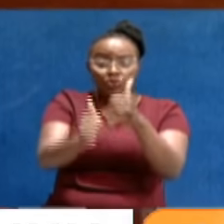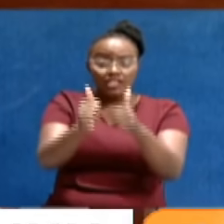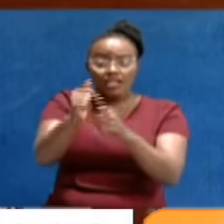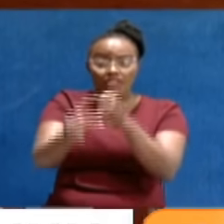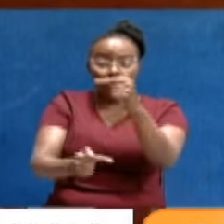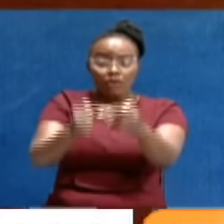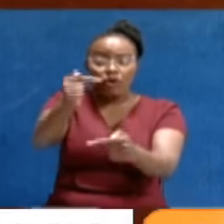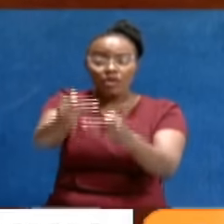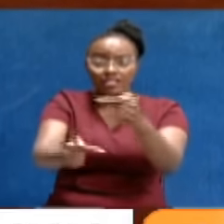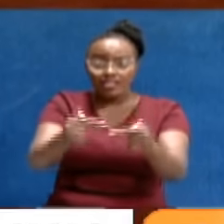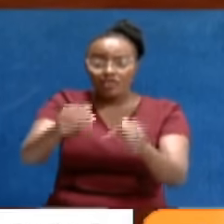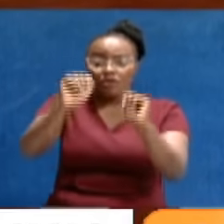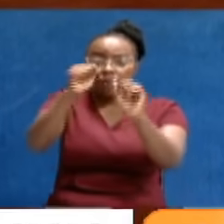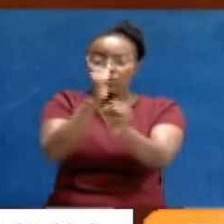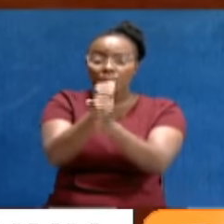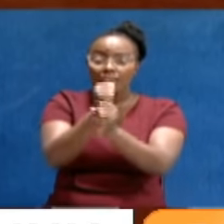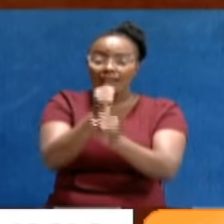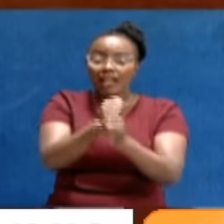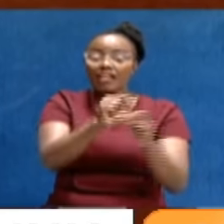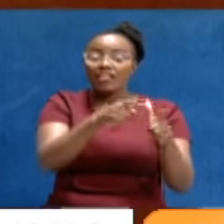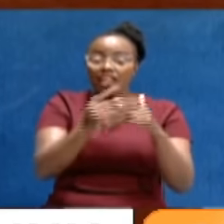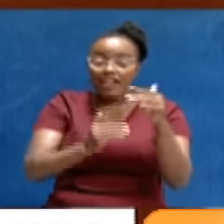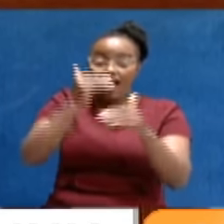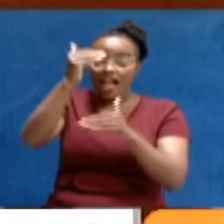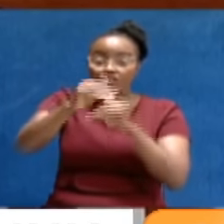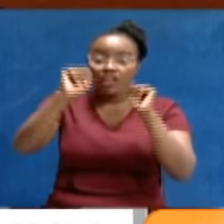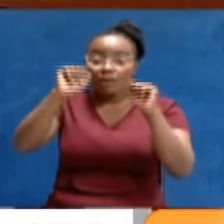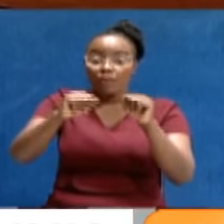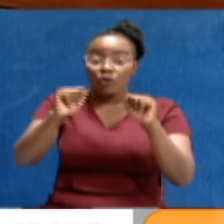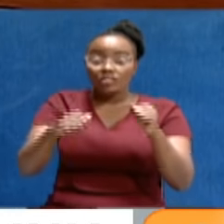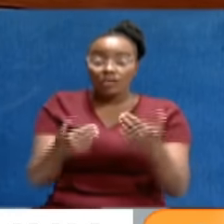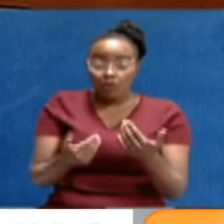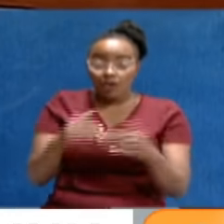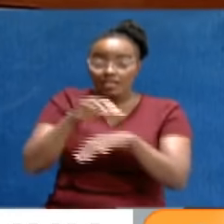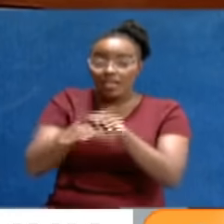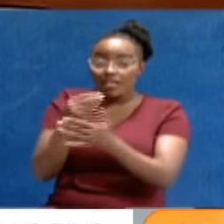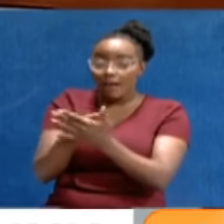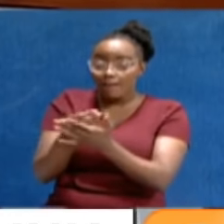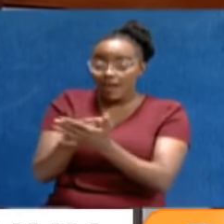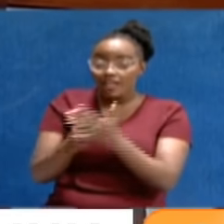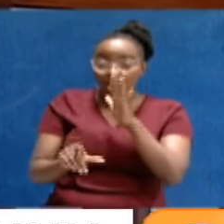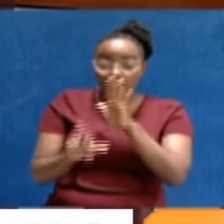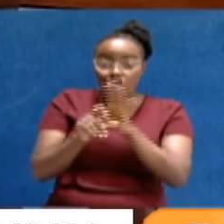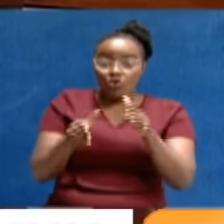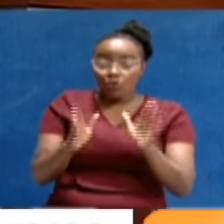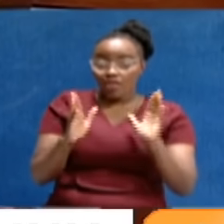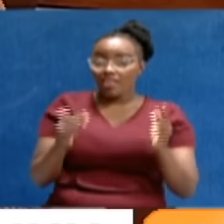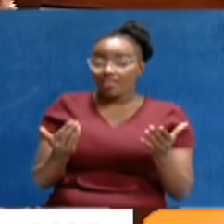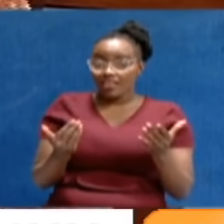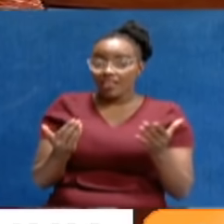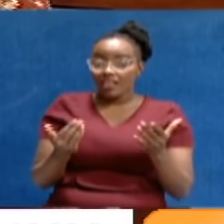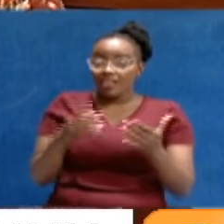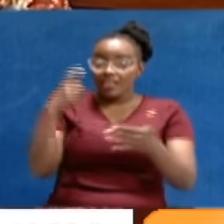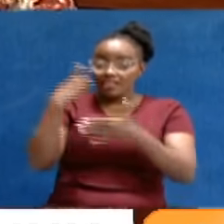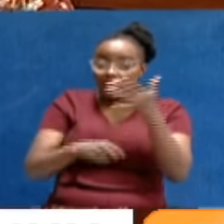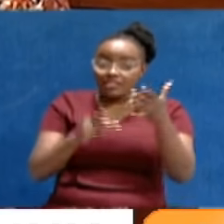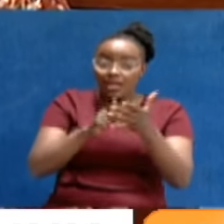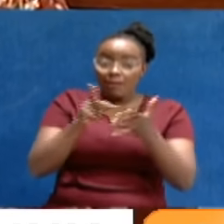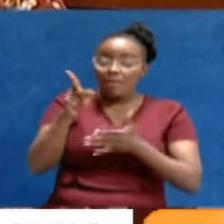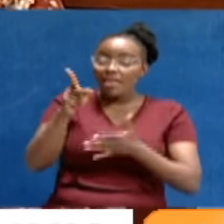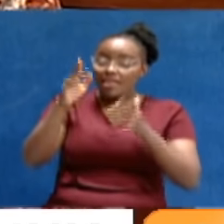the process will be undertaken. And thereafter, you'll be able also to draw money legally, taxpayers' money legally. There